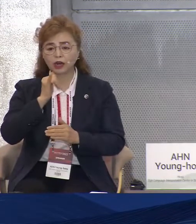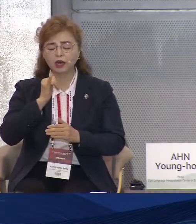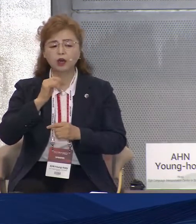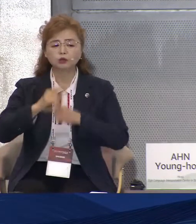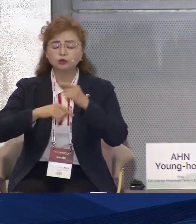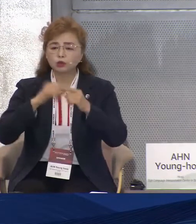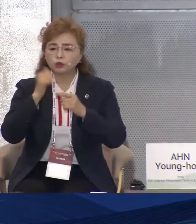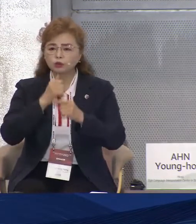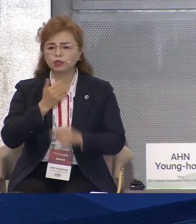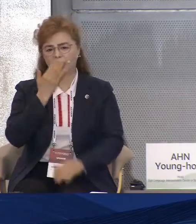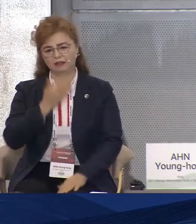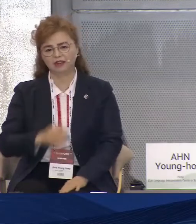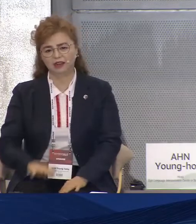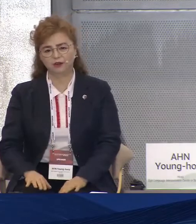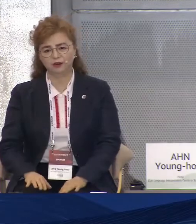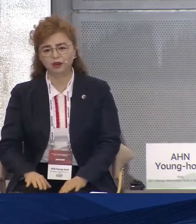But